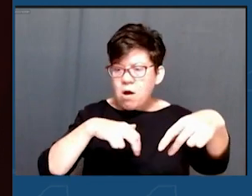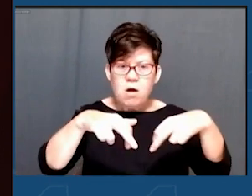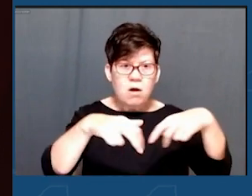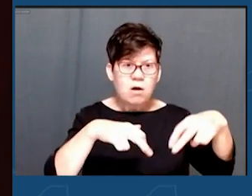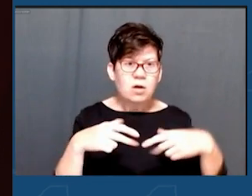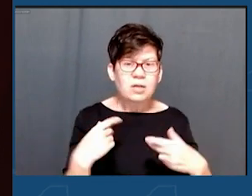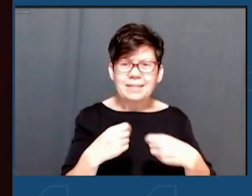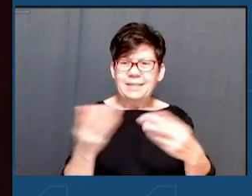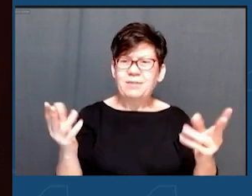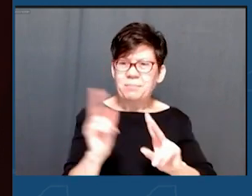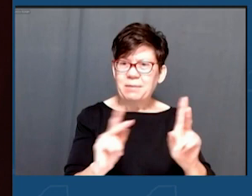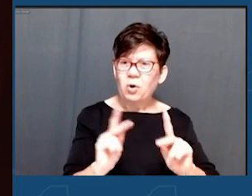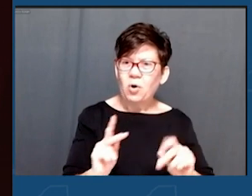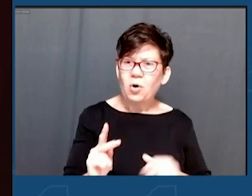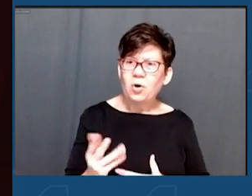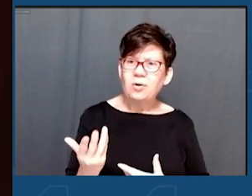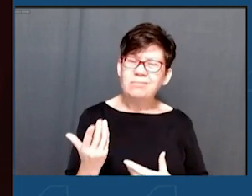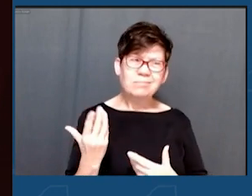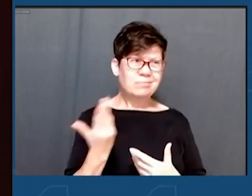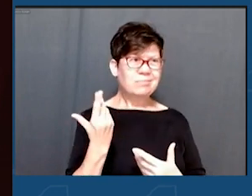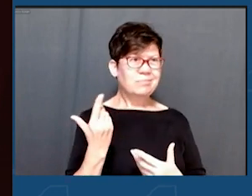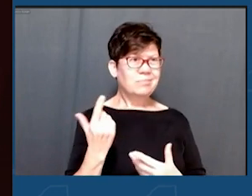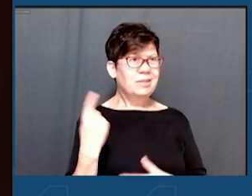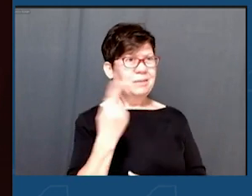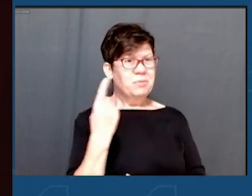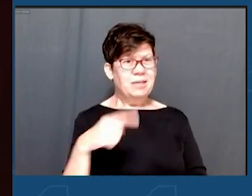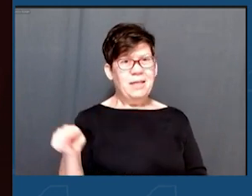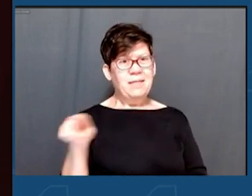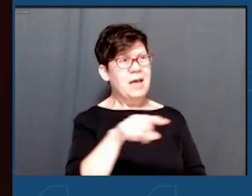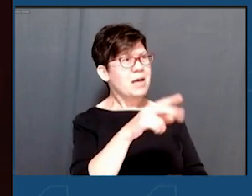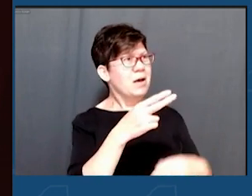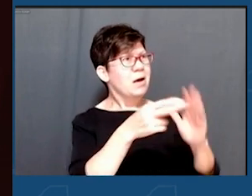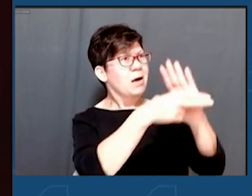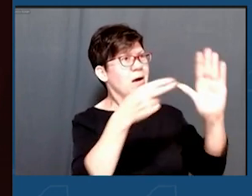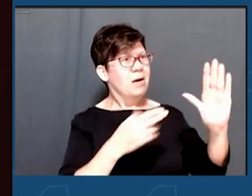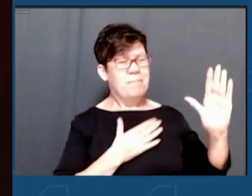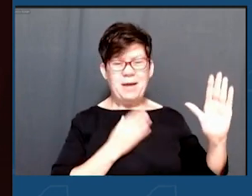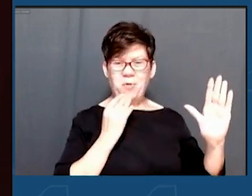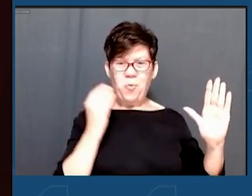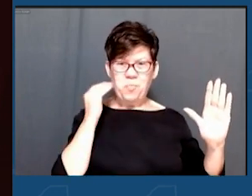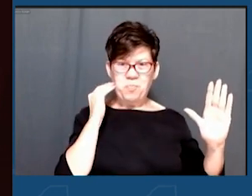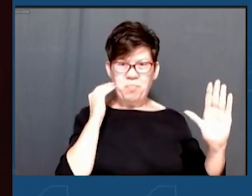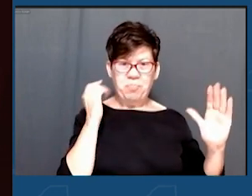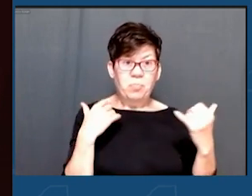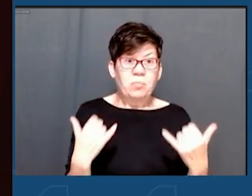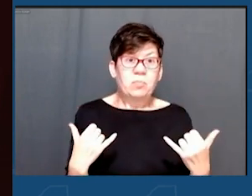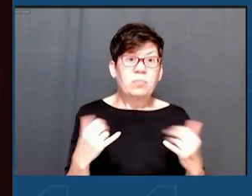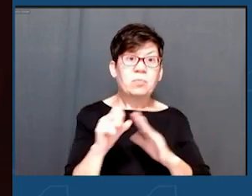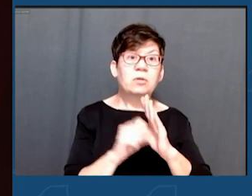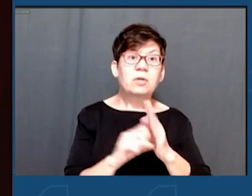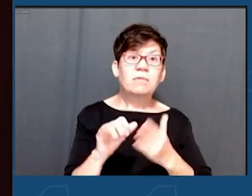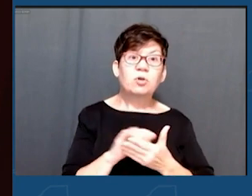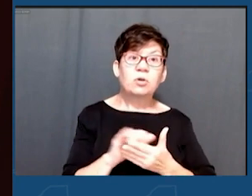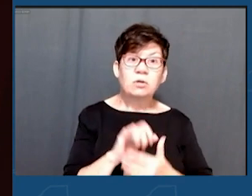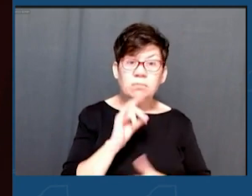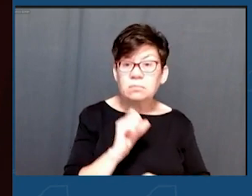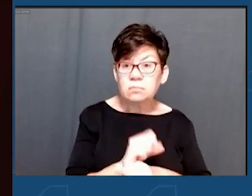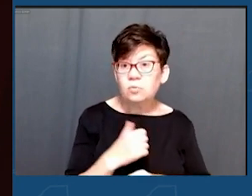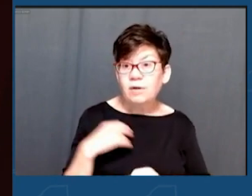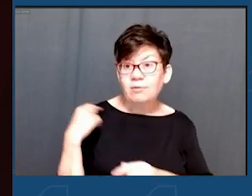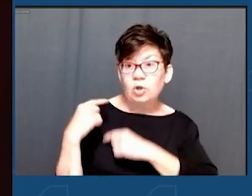people a chance to call something their home. Because right now in the state of New York, we're facing literally a generational